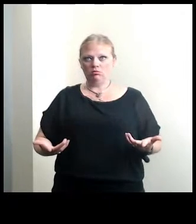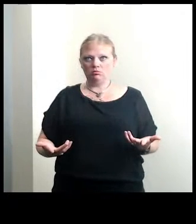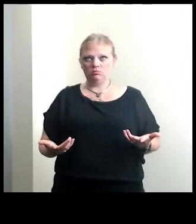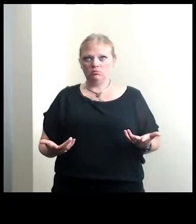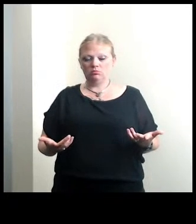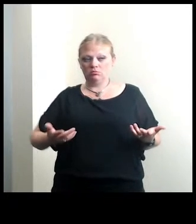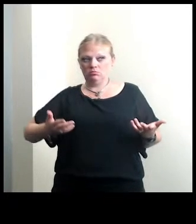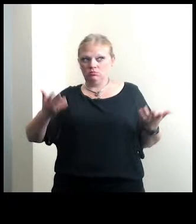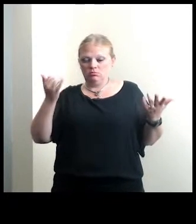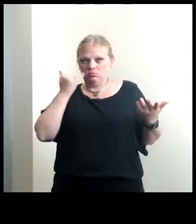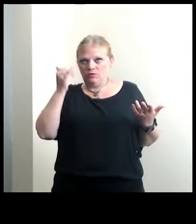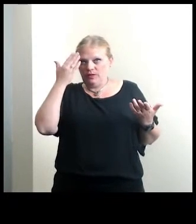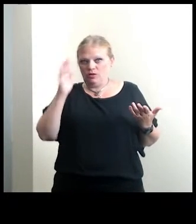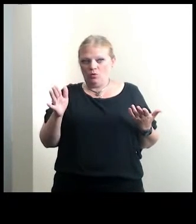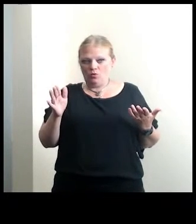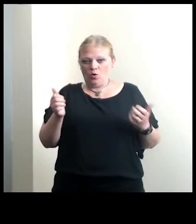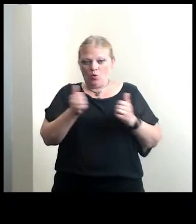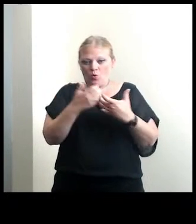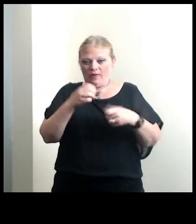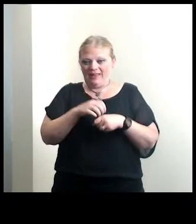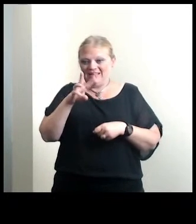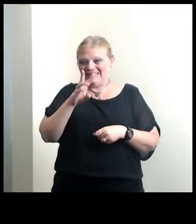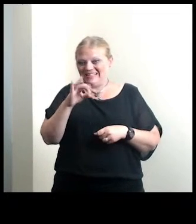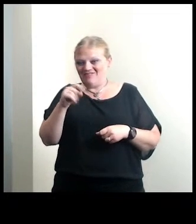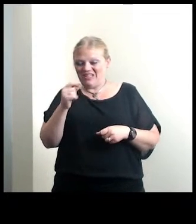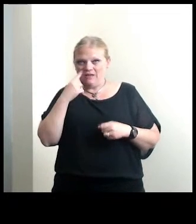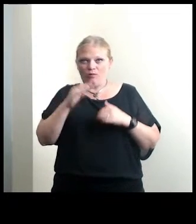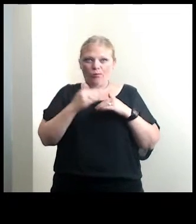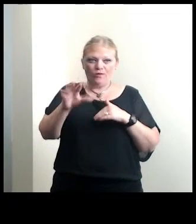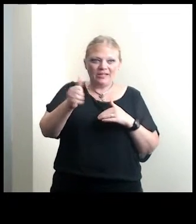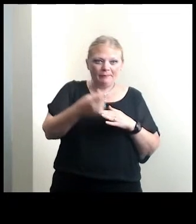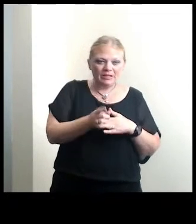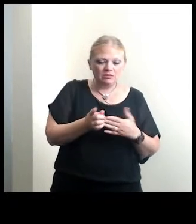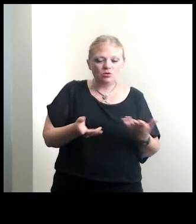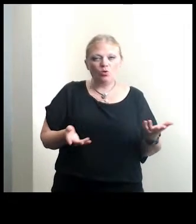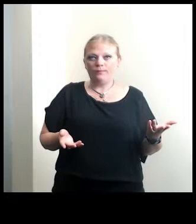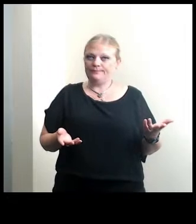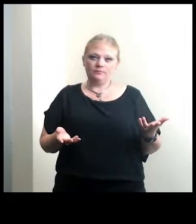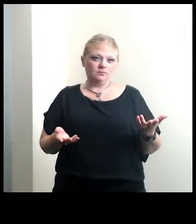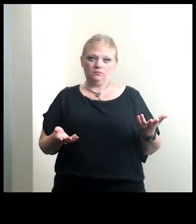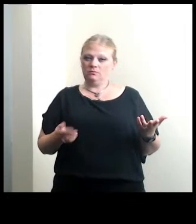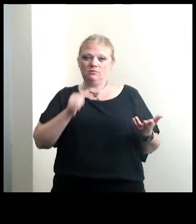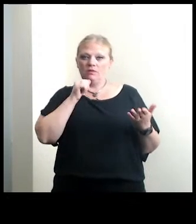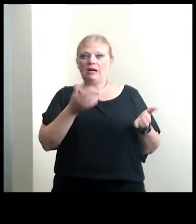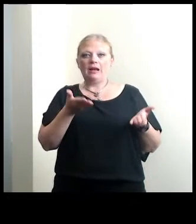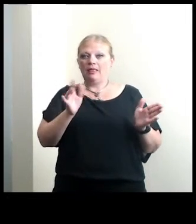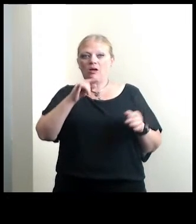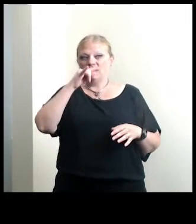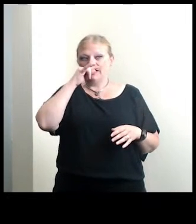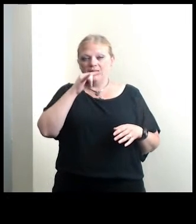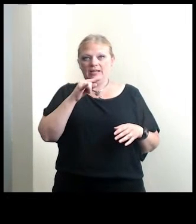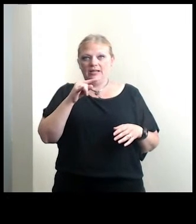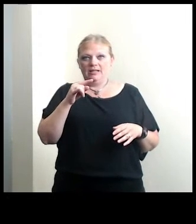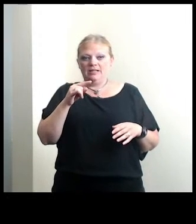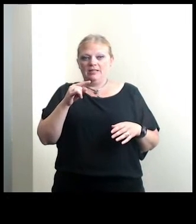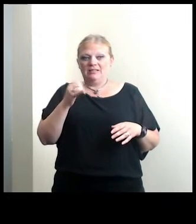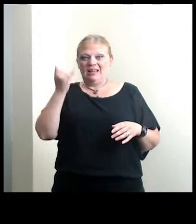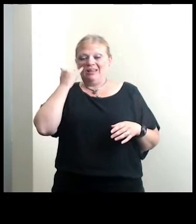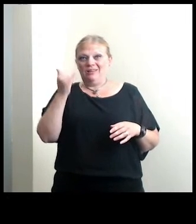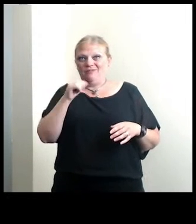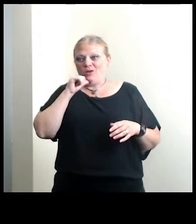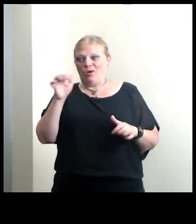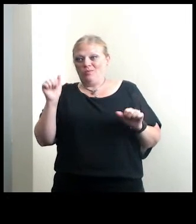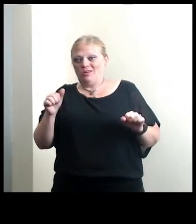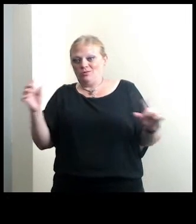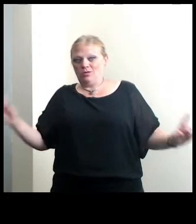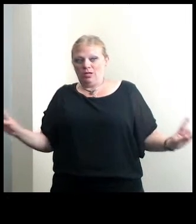know who was within 6 feet for 10 minutes or more. And so again, that's not allowing the kids who weren't potentially really